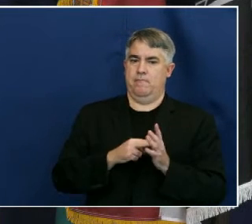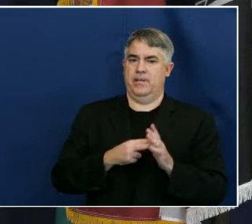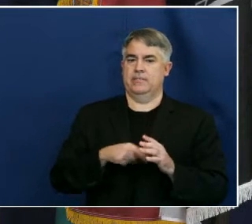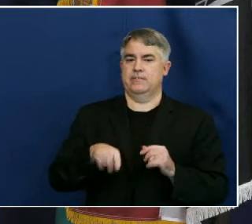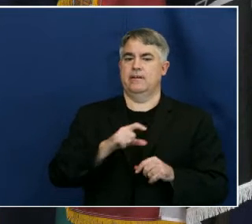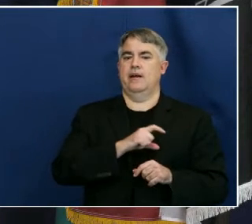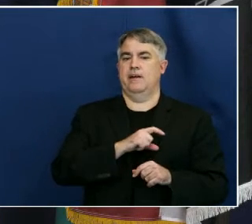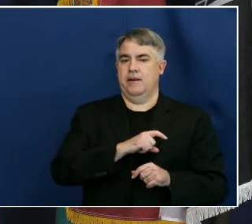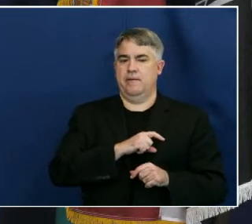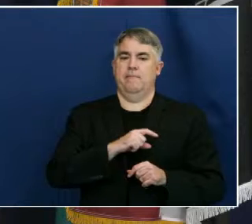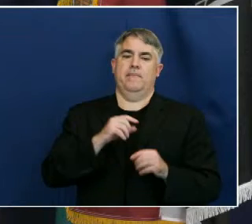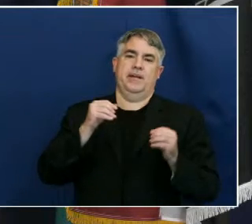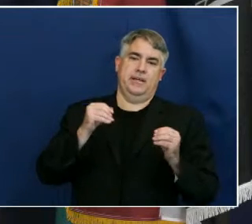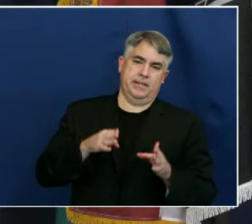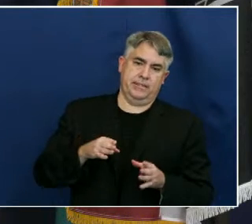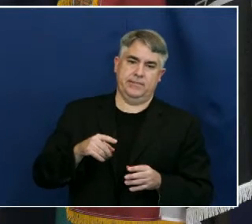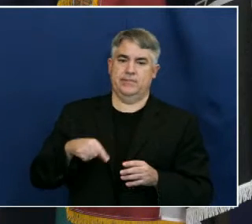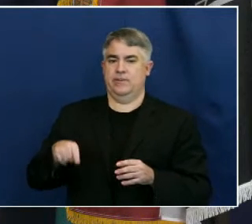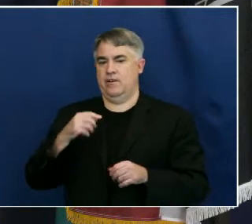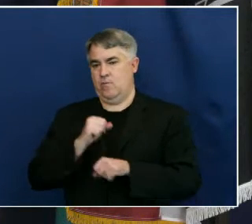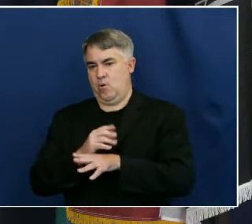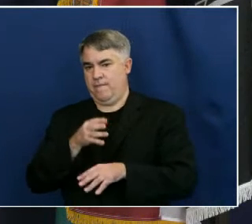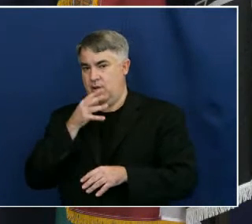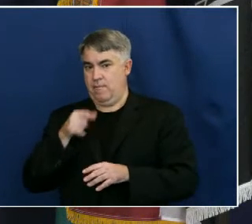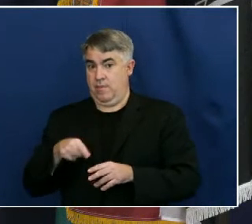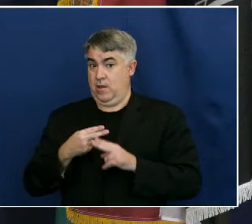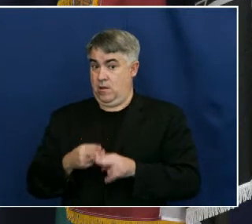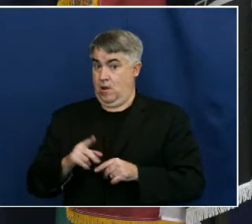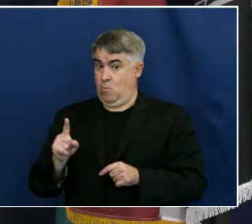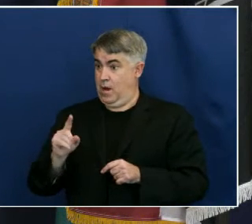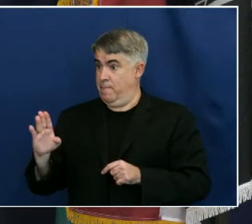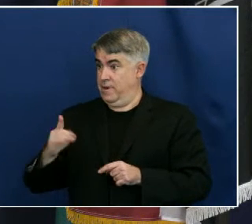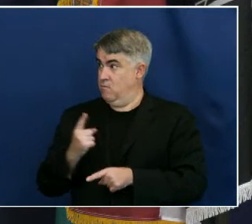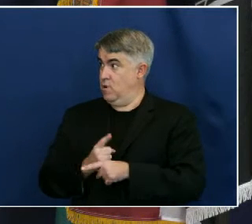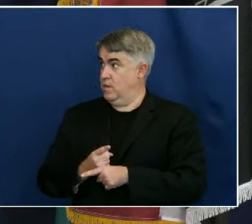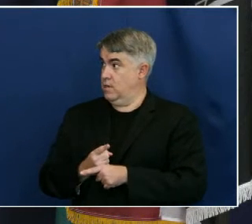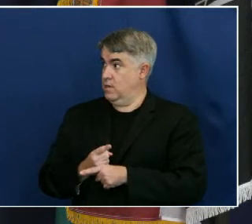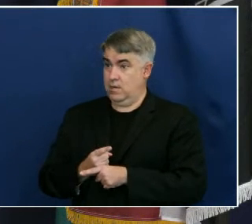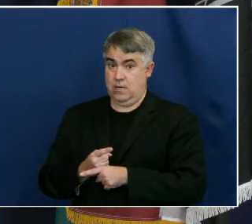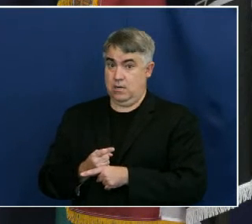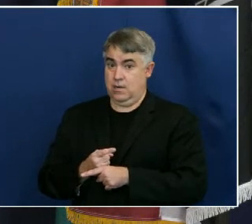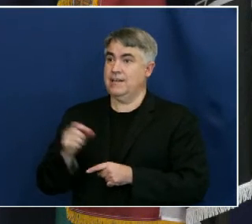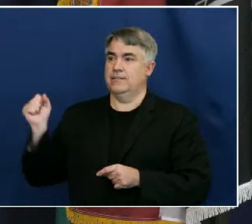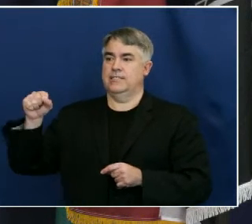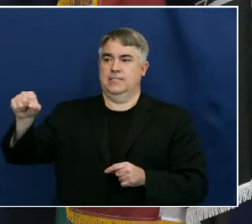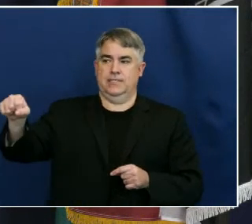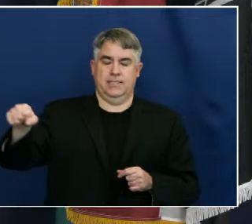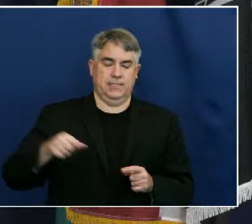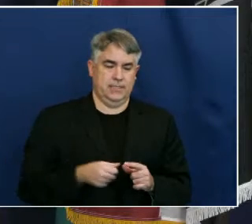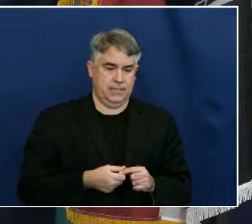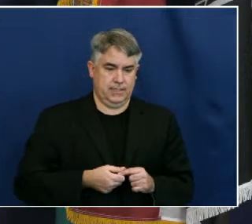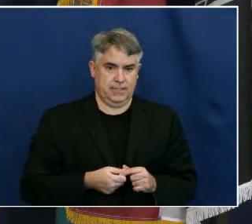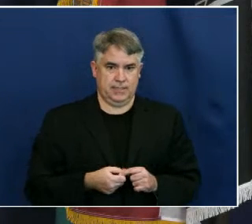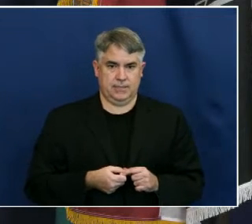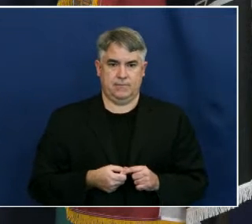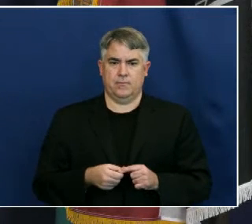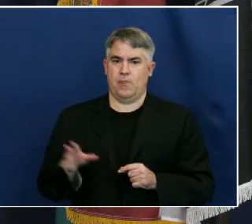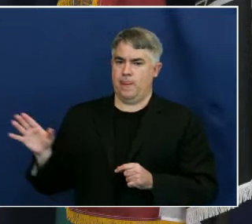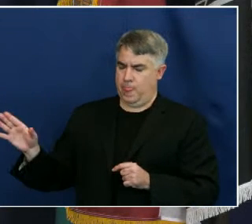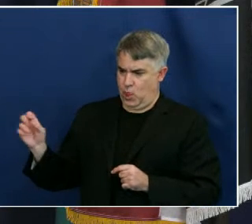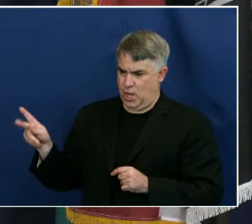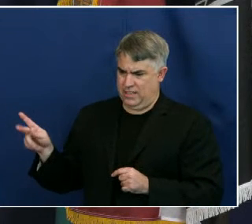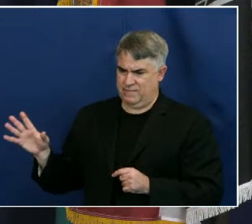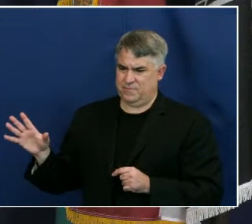and now we're having this three-part group. That is correct. And so beyond, in